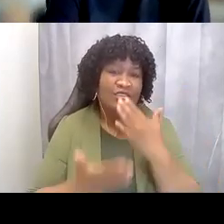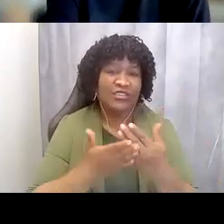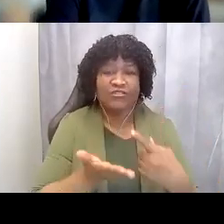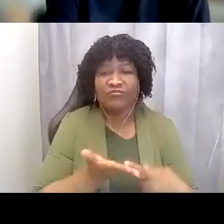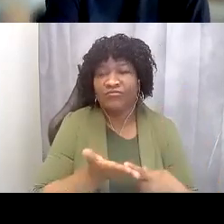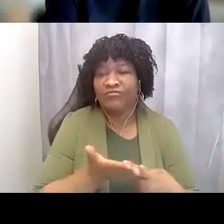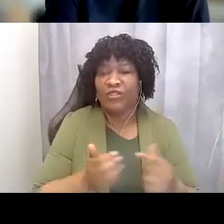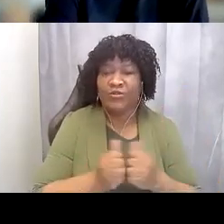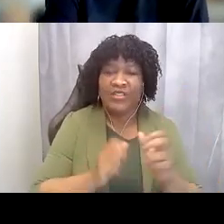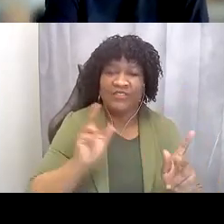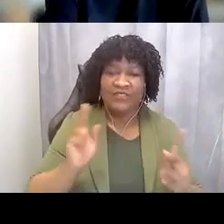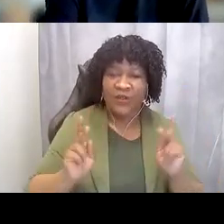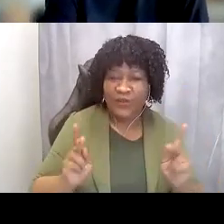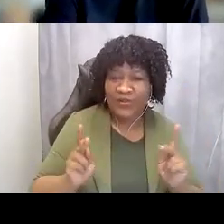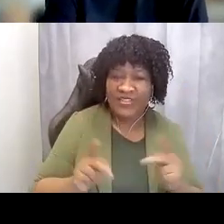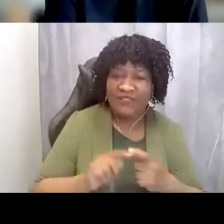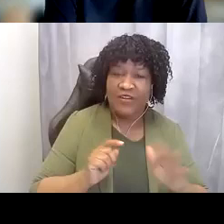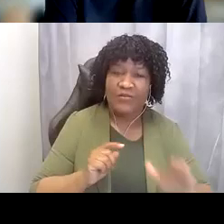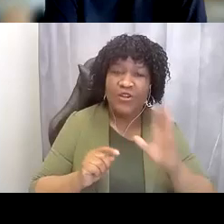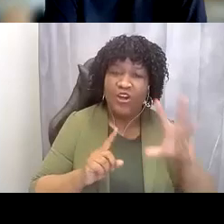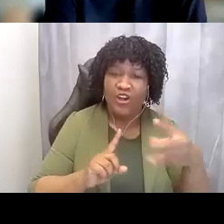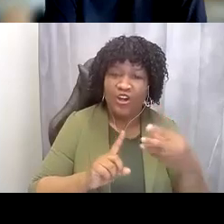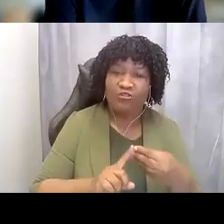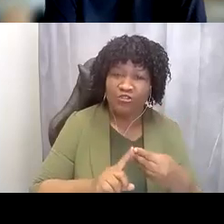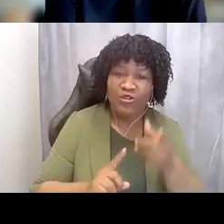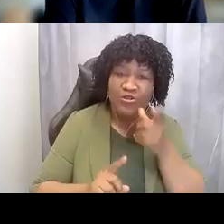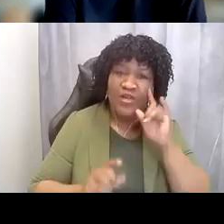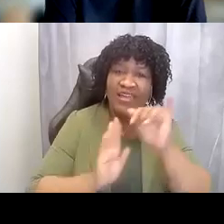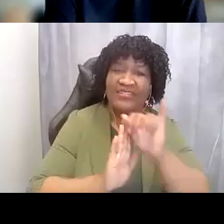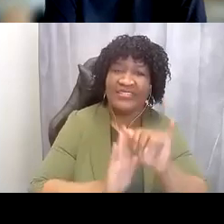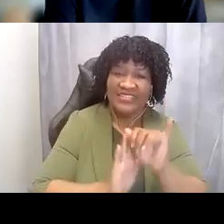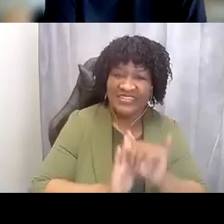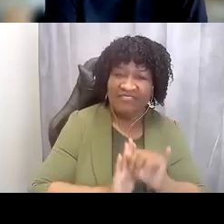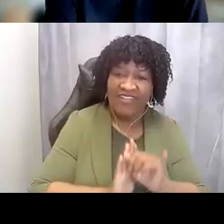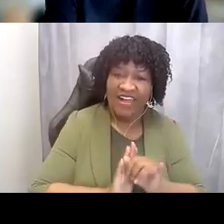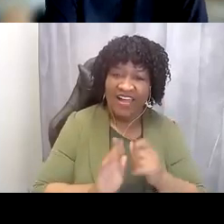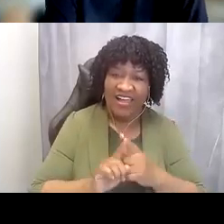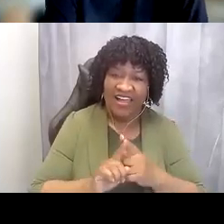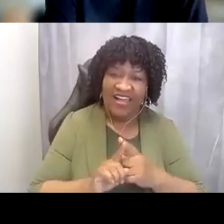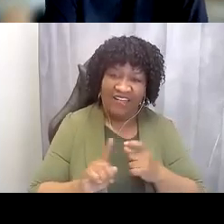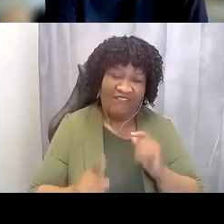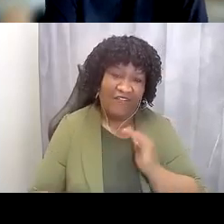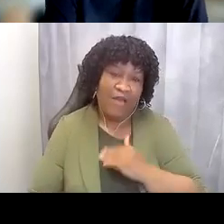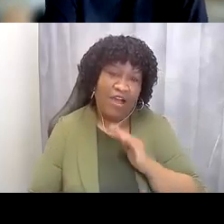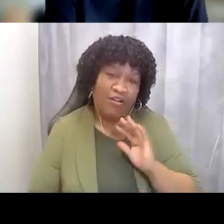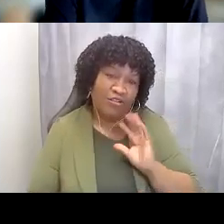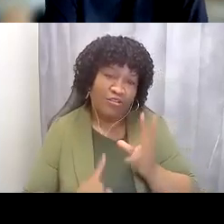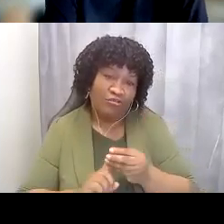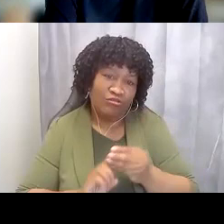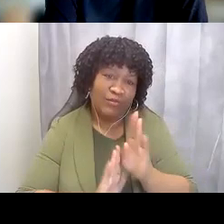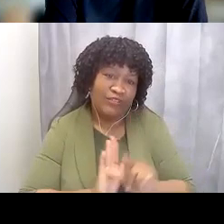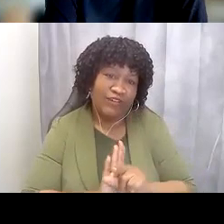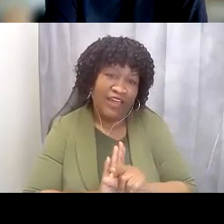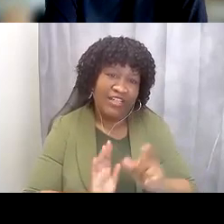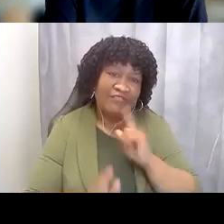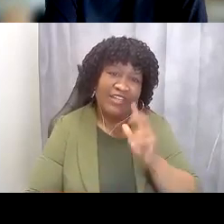with folks from your culture who can identify from your cultural background. So it's actually it